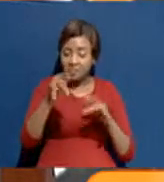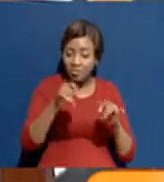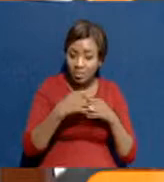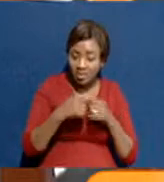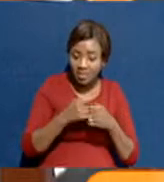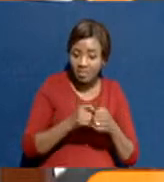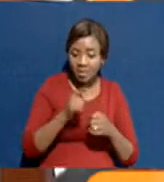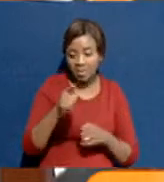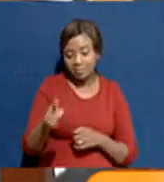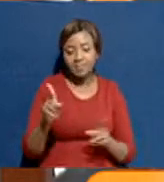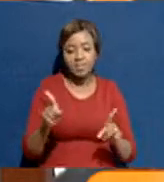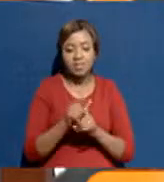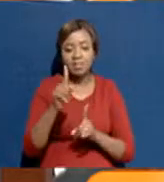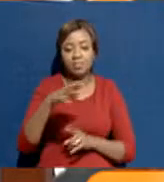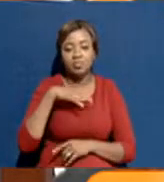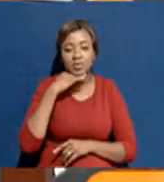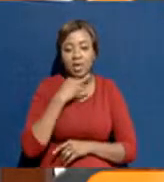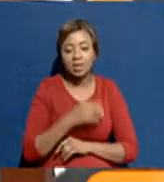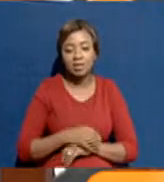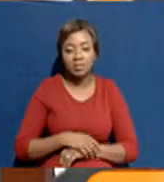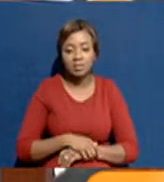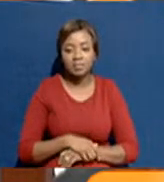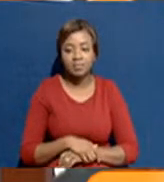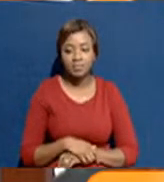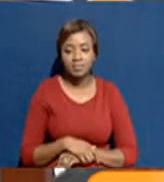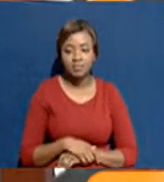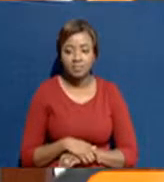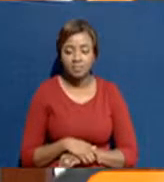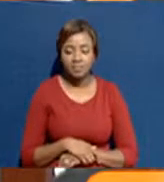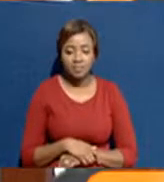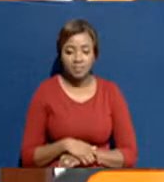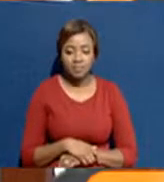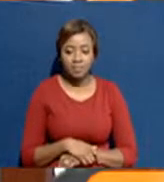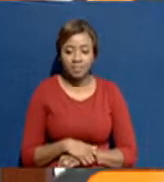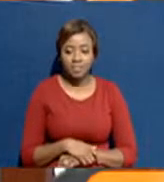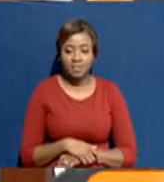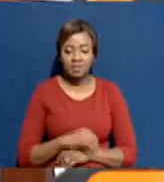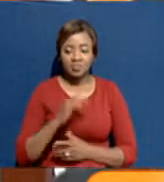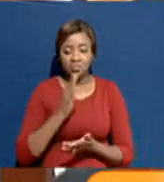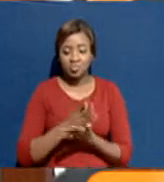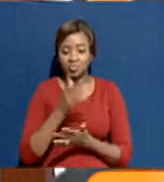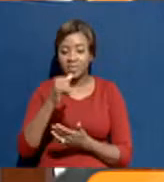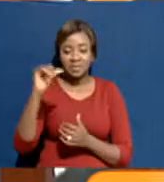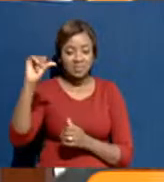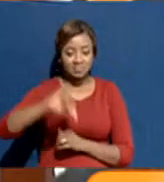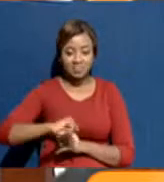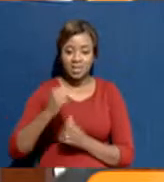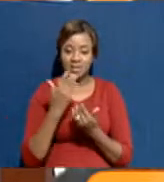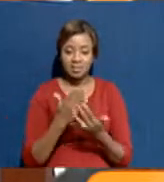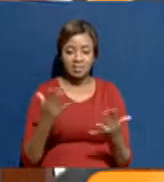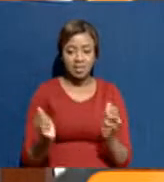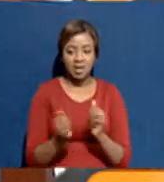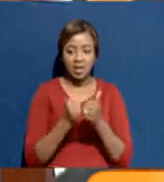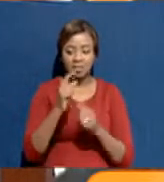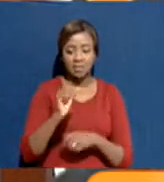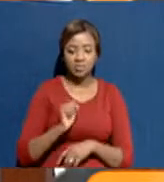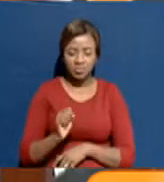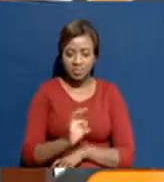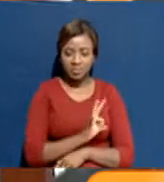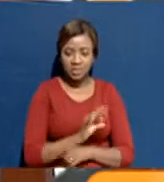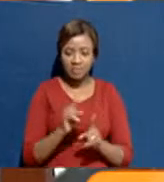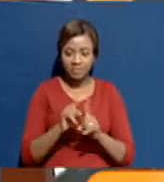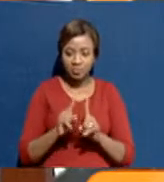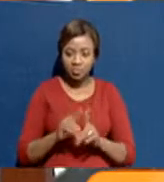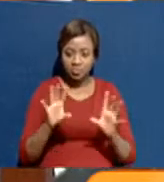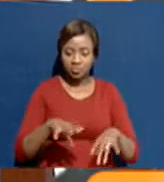to you. Yeah. So I think it was very bad thing that happened to the commission and the staff. I mean, the chairman of the commission